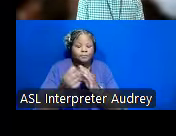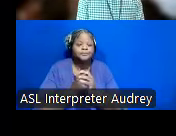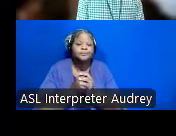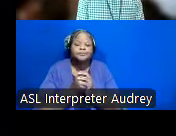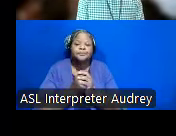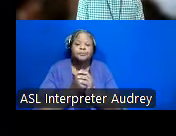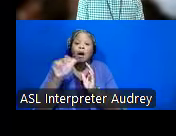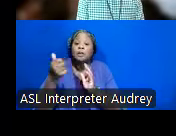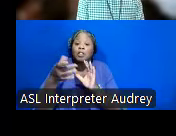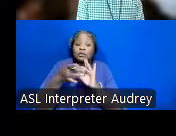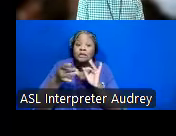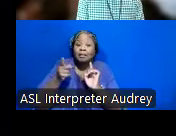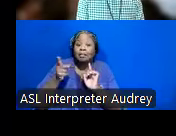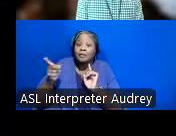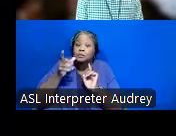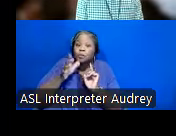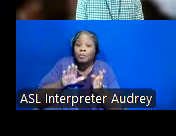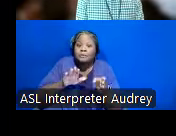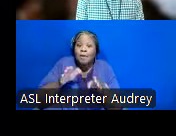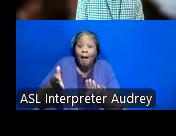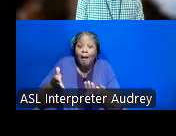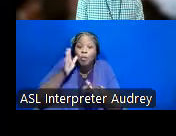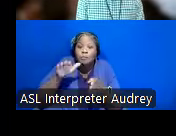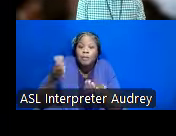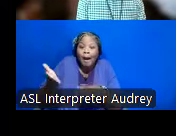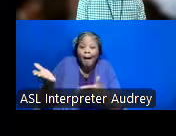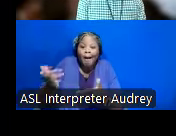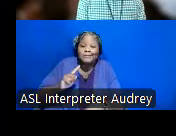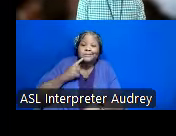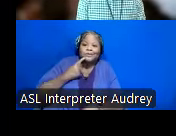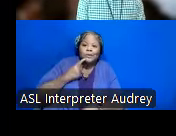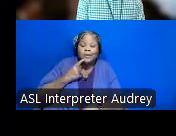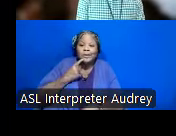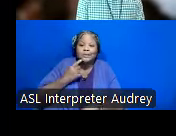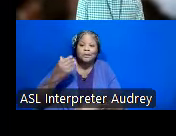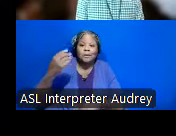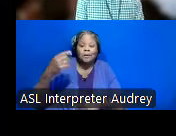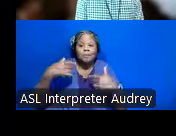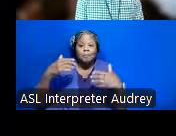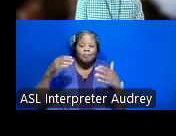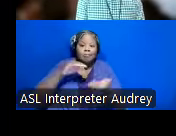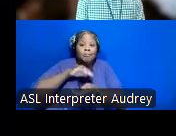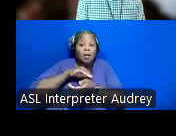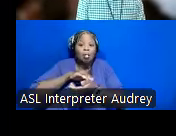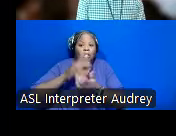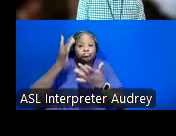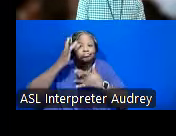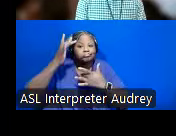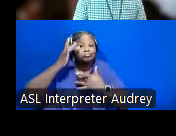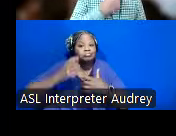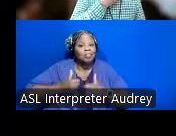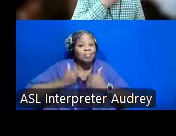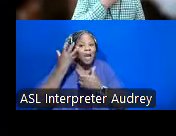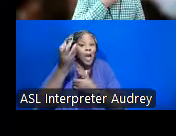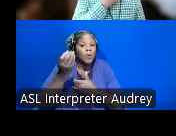Another said, this woman is dying. She's going to die. She has a very serious medical condition and she's living outside. We talked to people